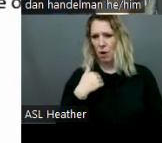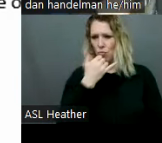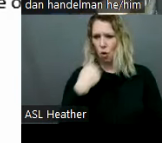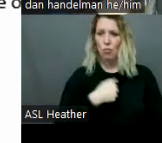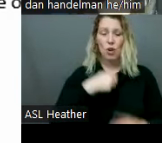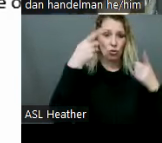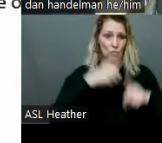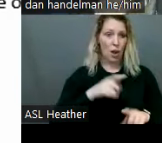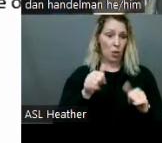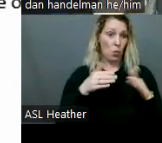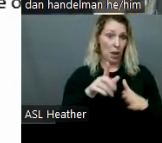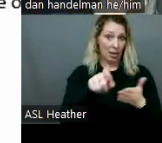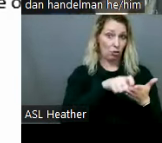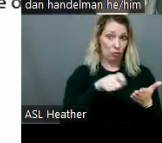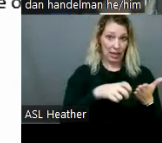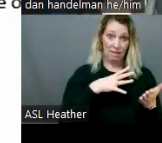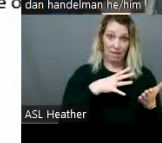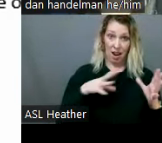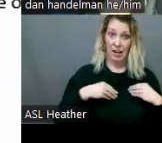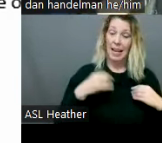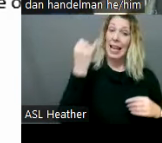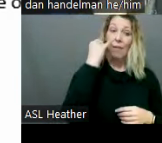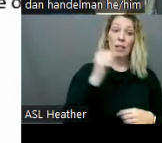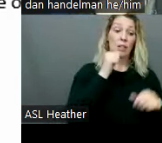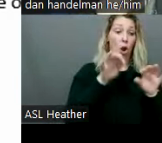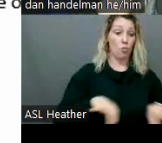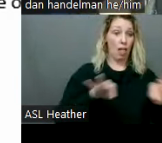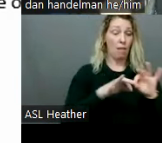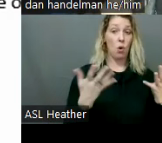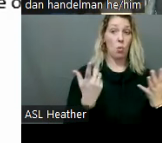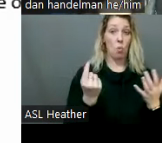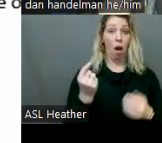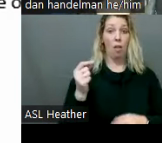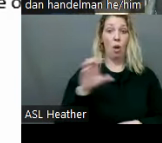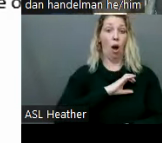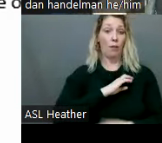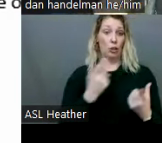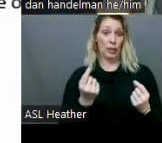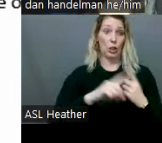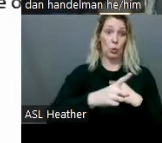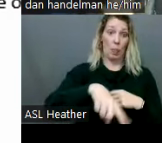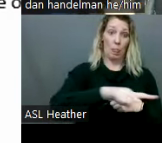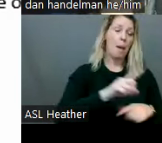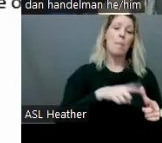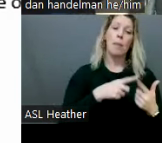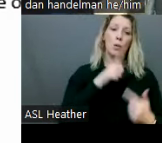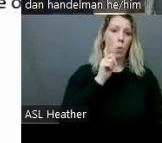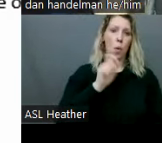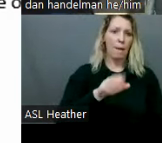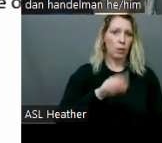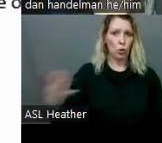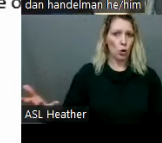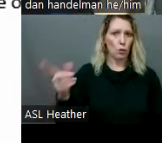okay with the way it's written now. If it's not relevant to what the officer did to the complainant, then they don't have to turn it over to the